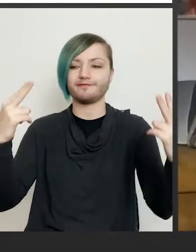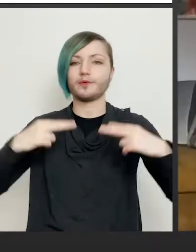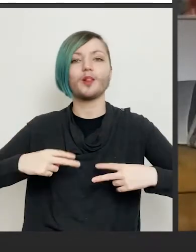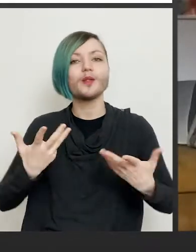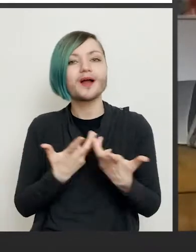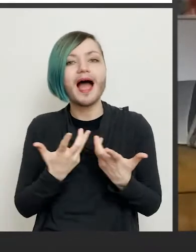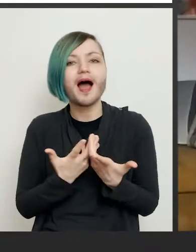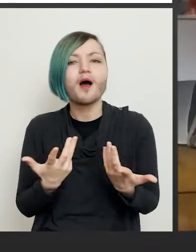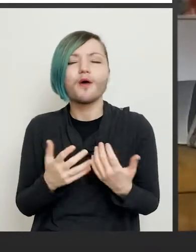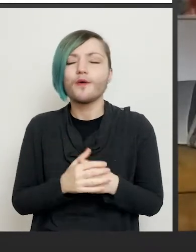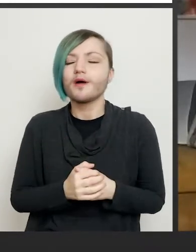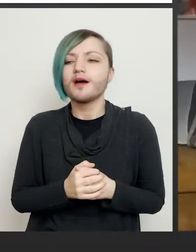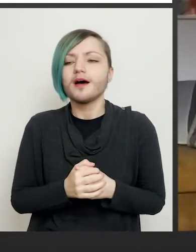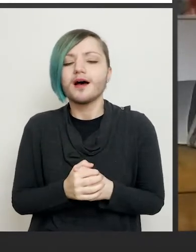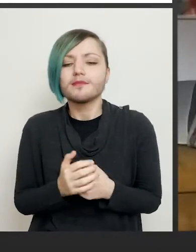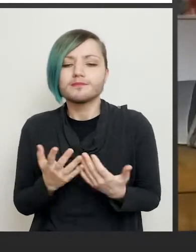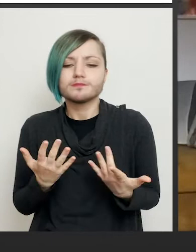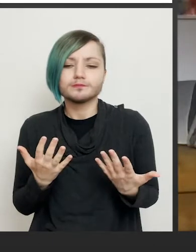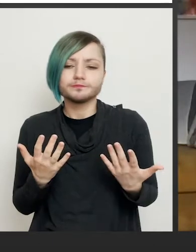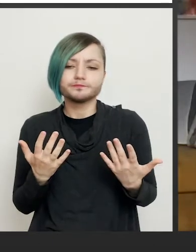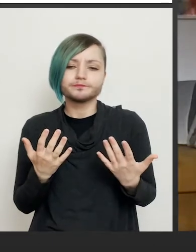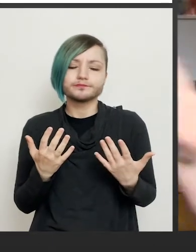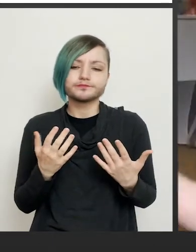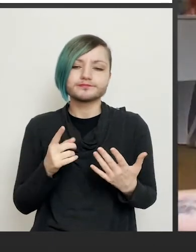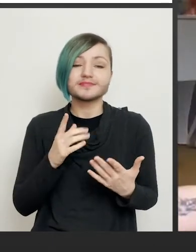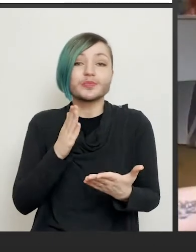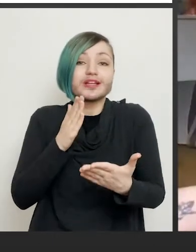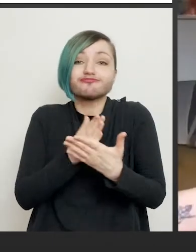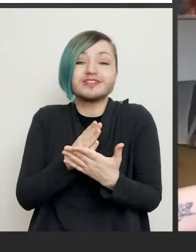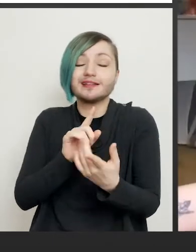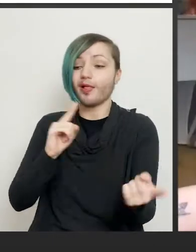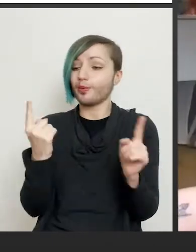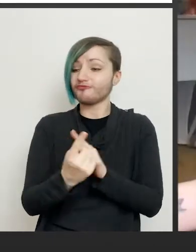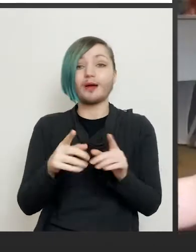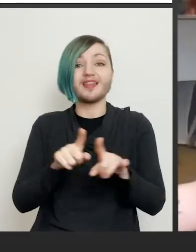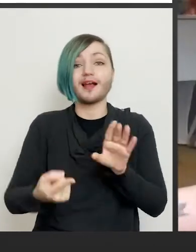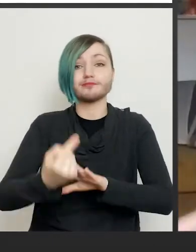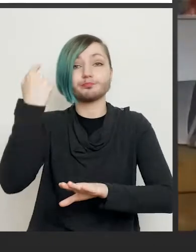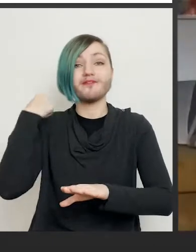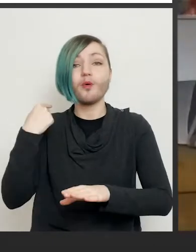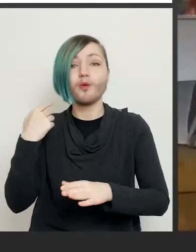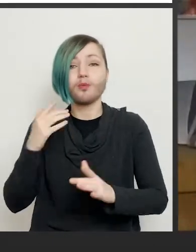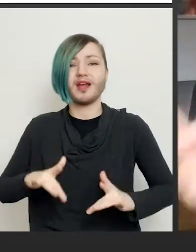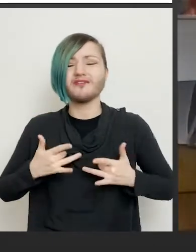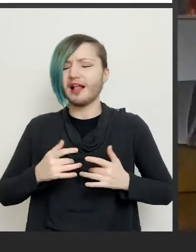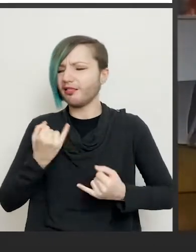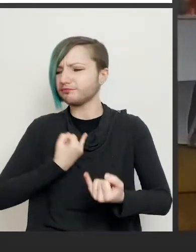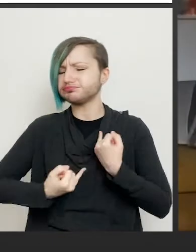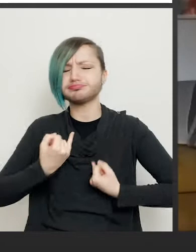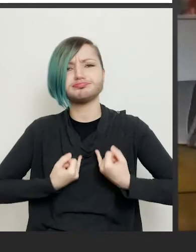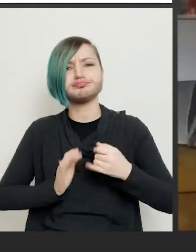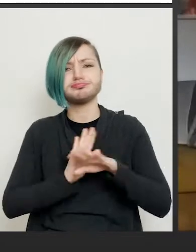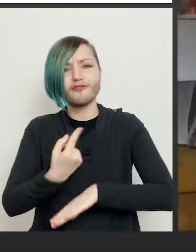coming to that part of the exact opposite, because I felt really, really quite bad about who I was, but coming